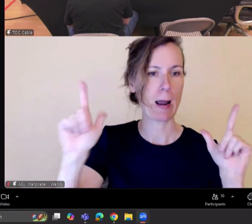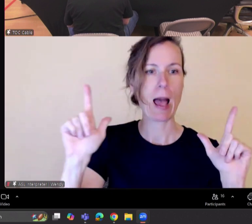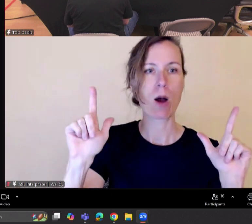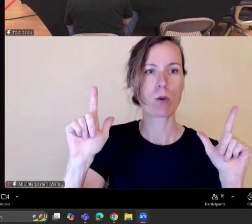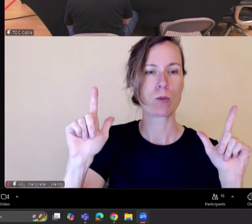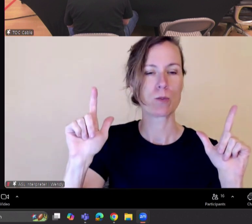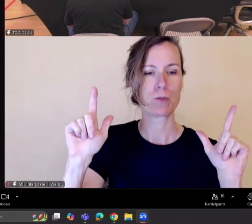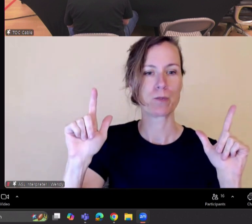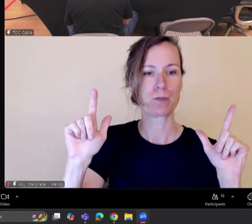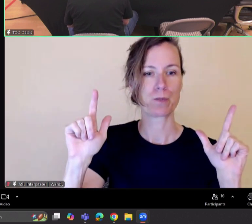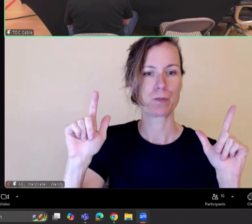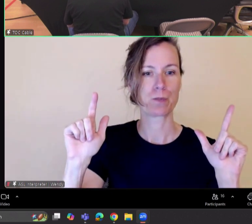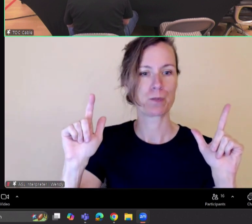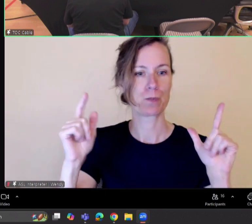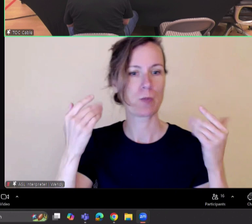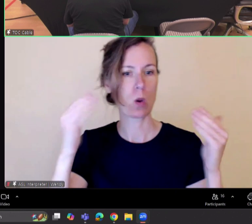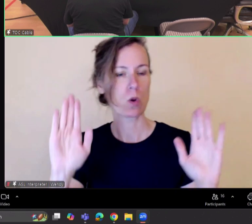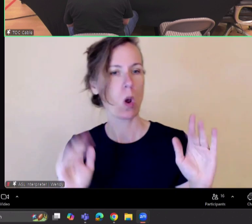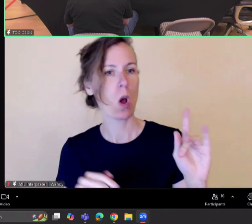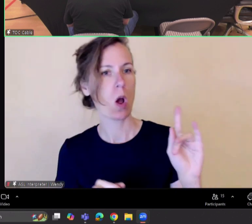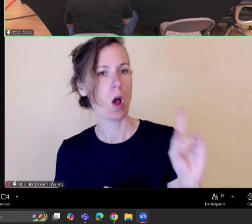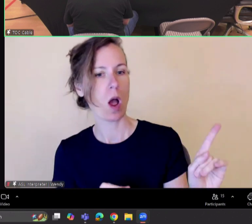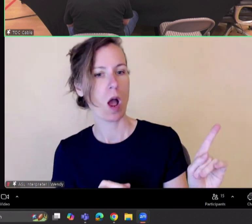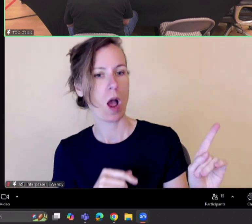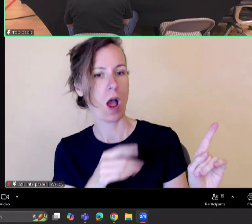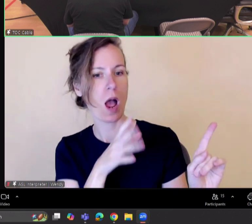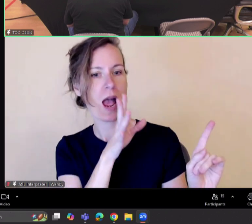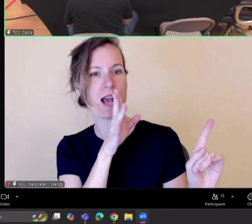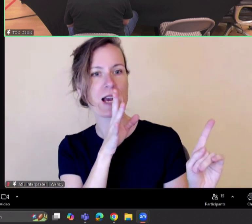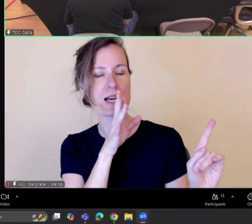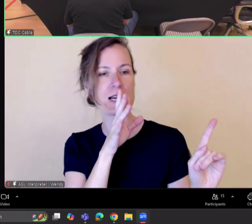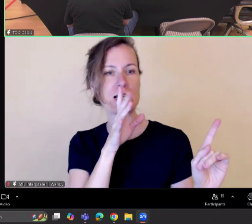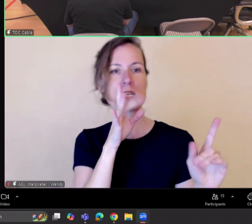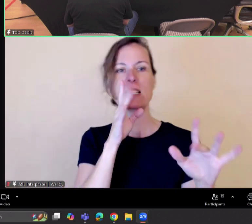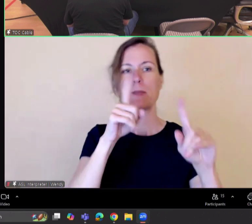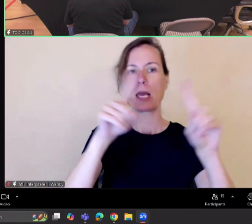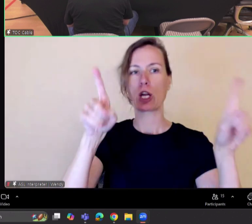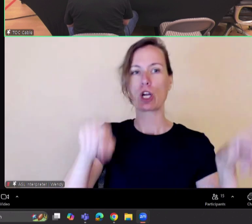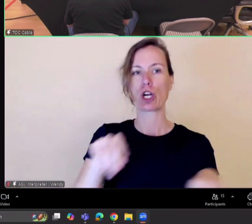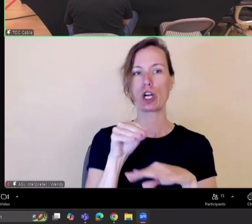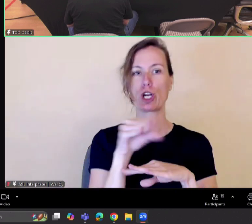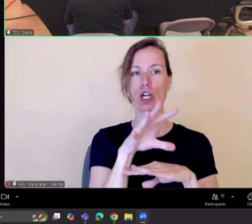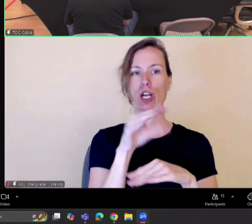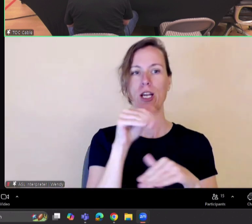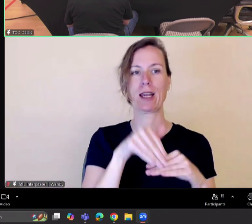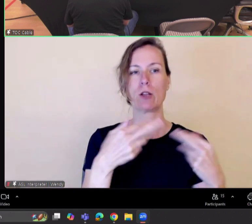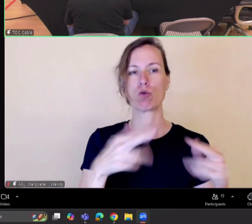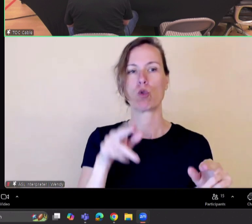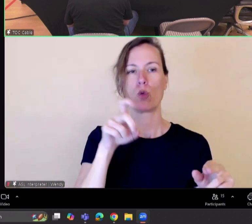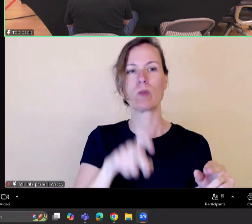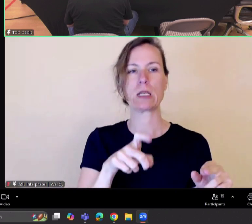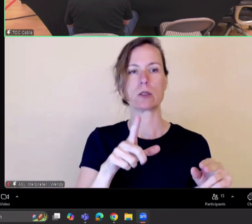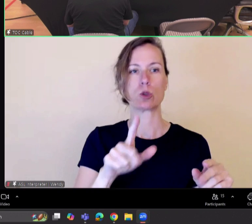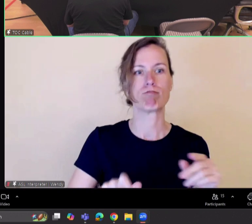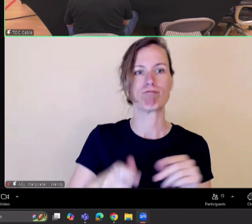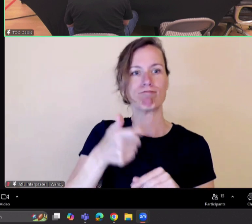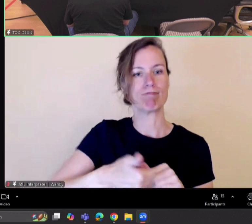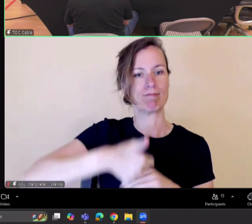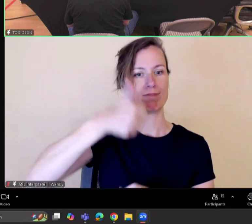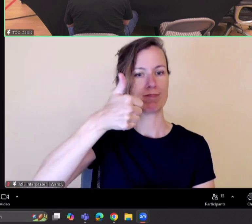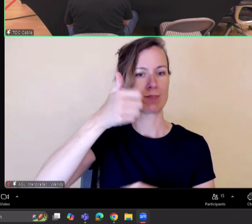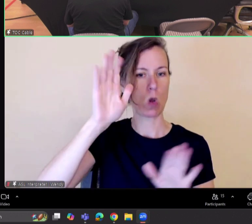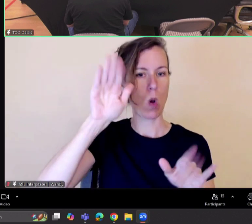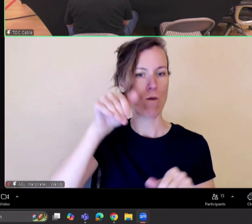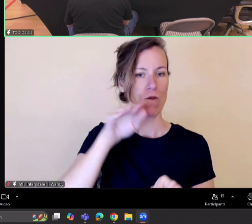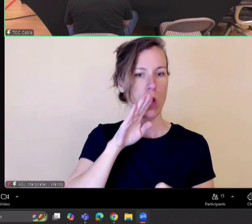room. The speaker in our room needs to be turned up. Hopefully that won't cause feedback, but I don't think it's a